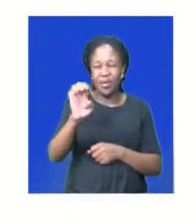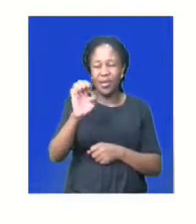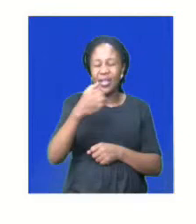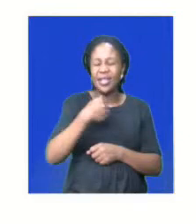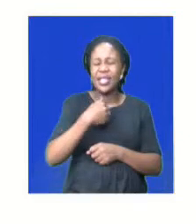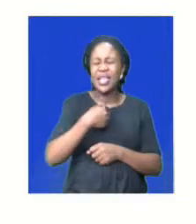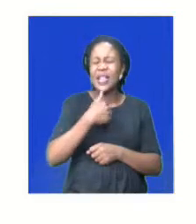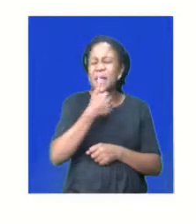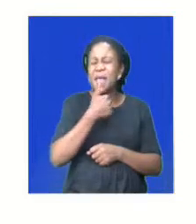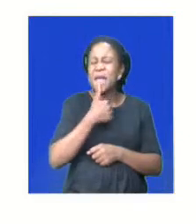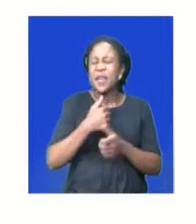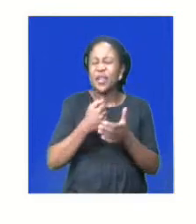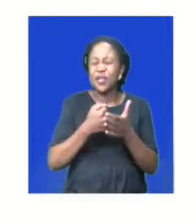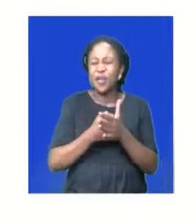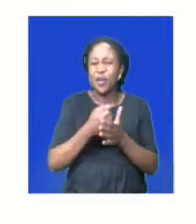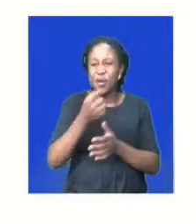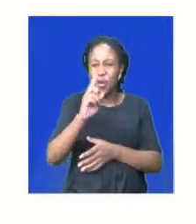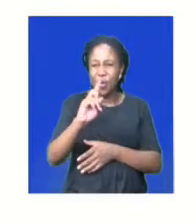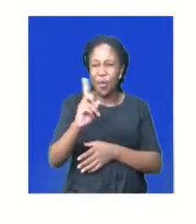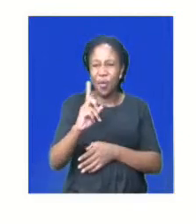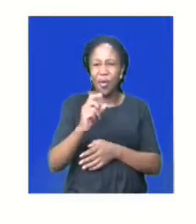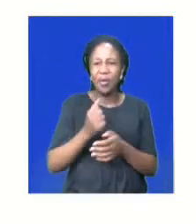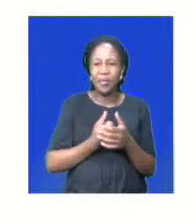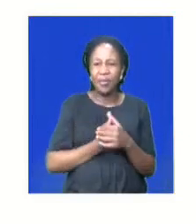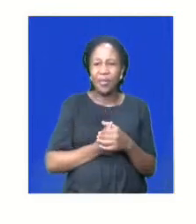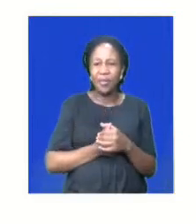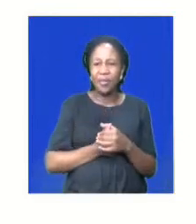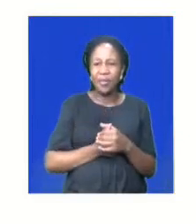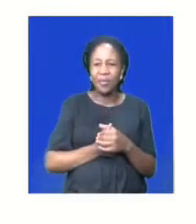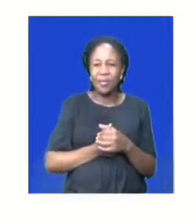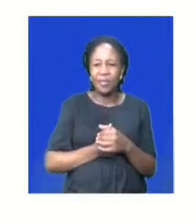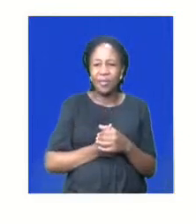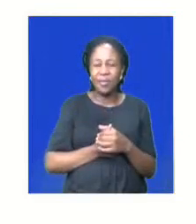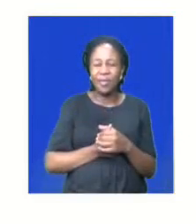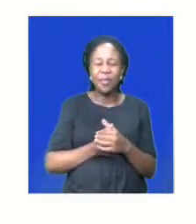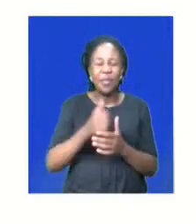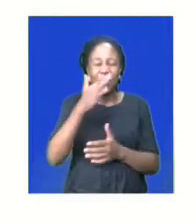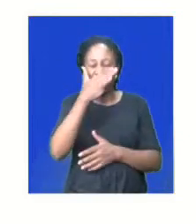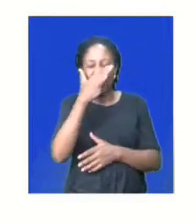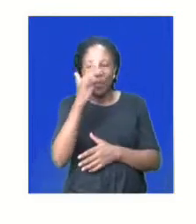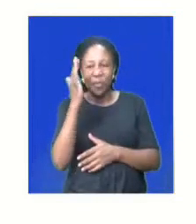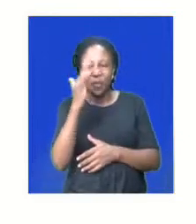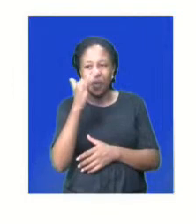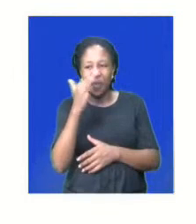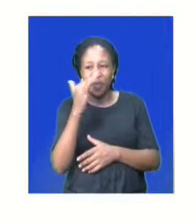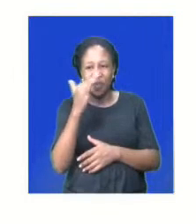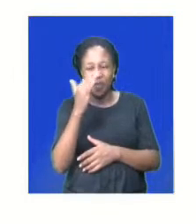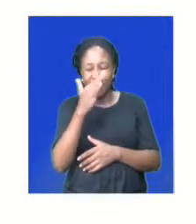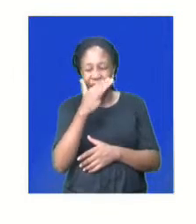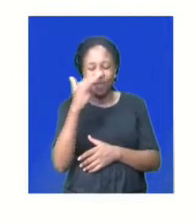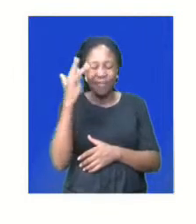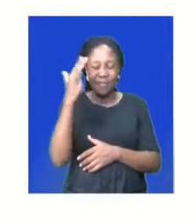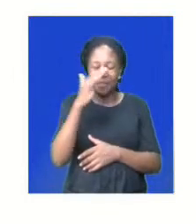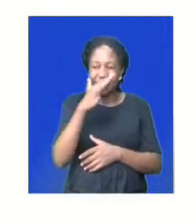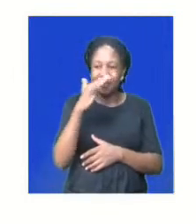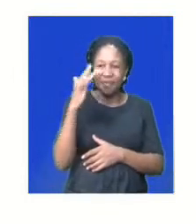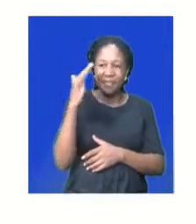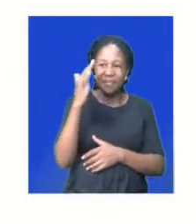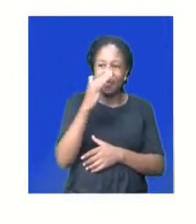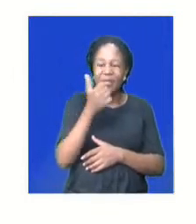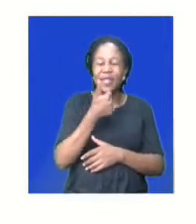for? We use the nose for smelling. Yes, we use the nose